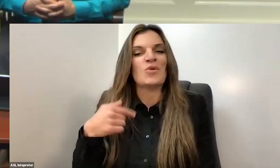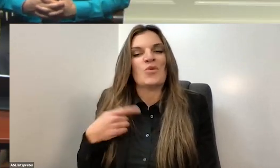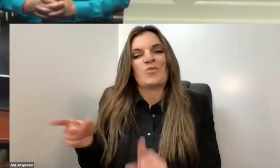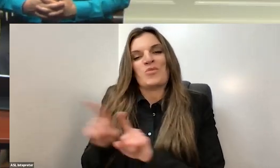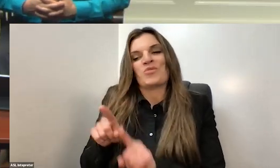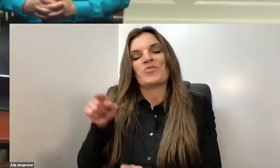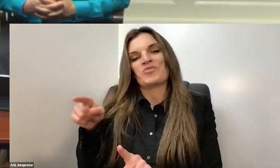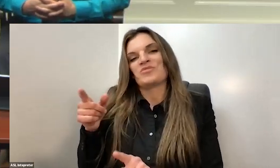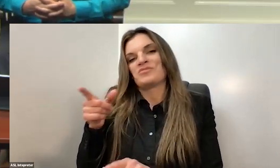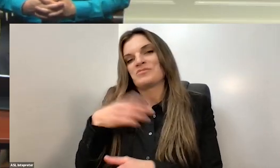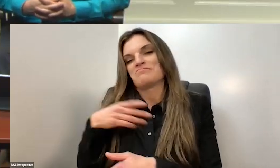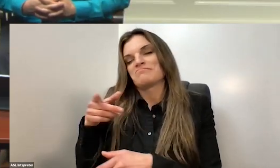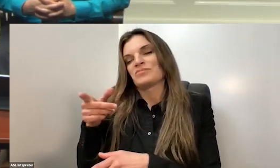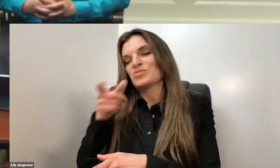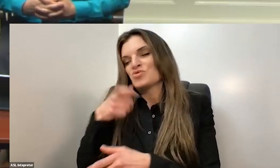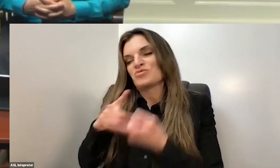Joe Devin, shout out to him.